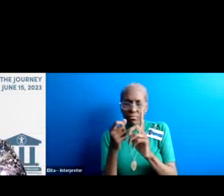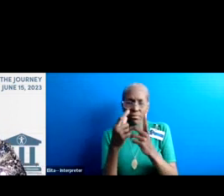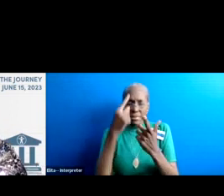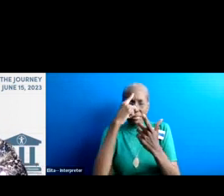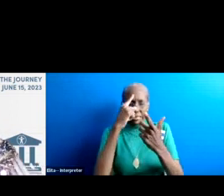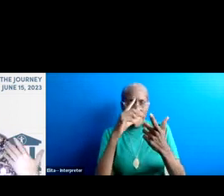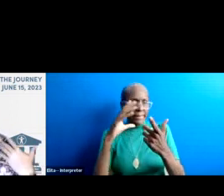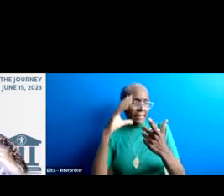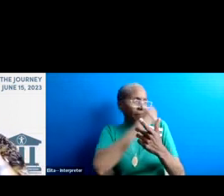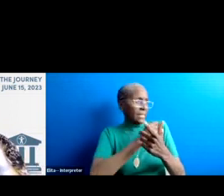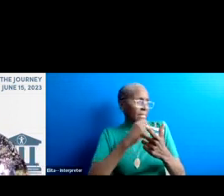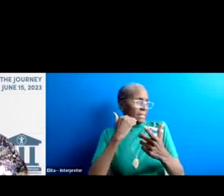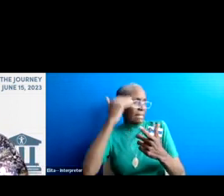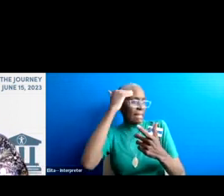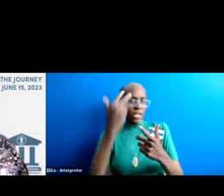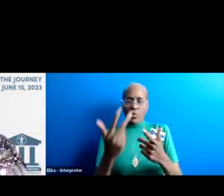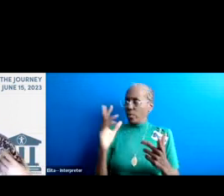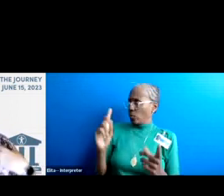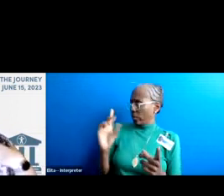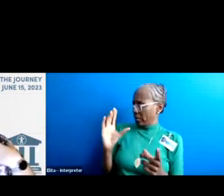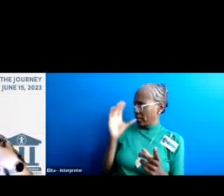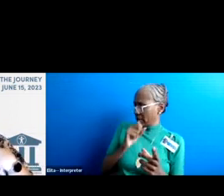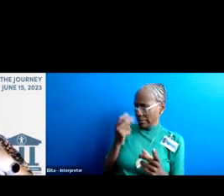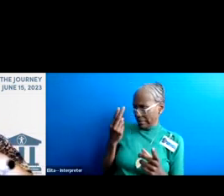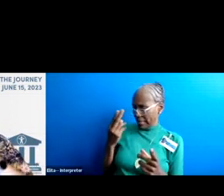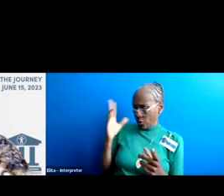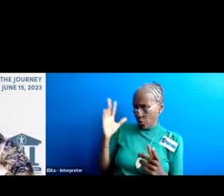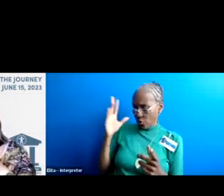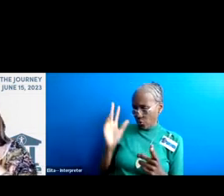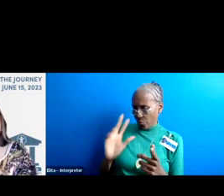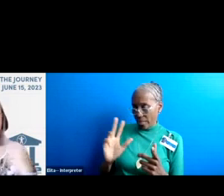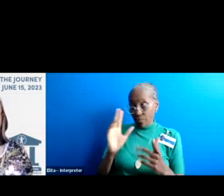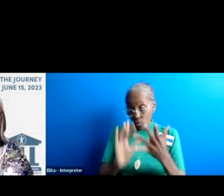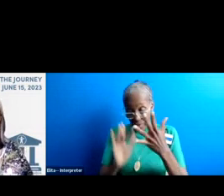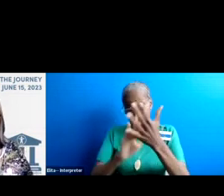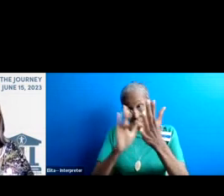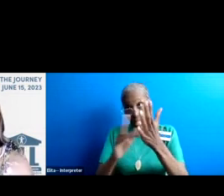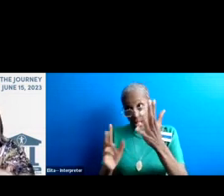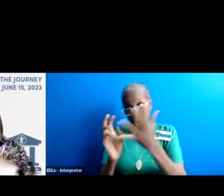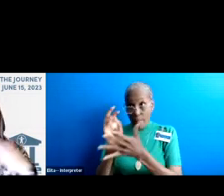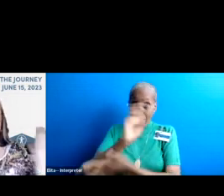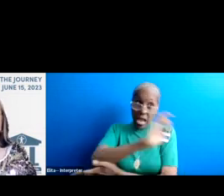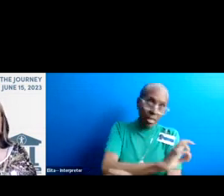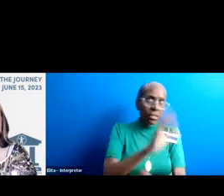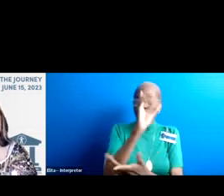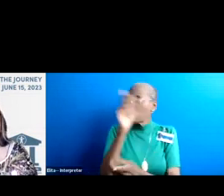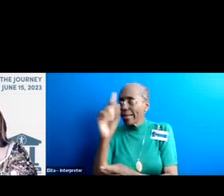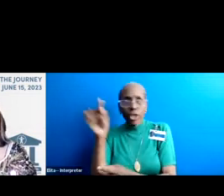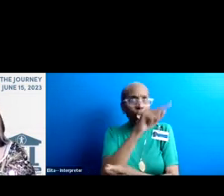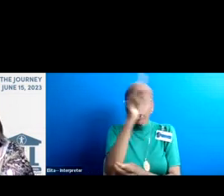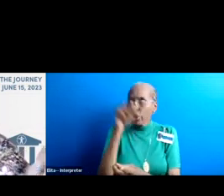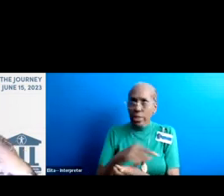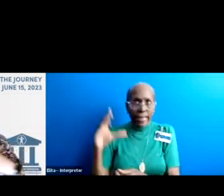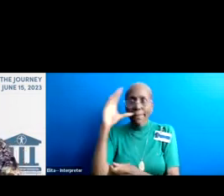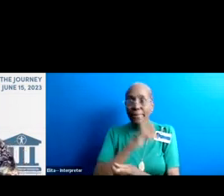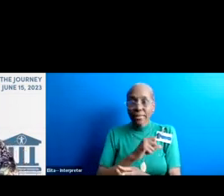think that they have missed some information. So now are they going to move backwards to try to figure out what it was they